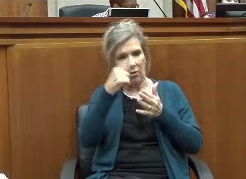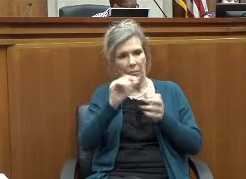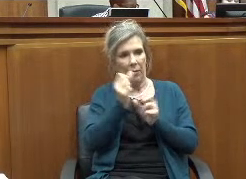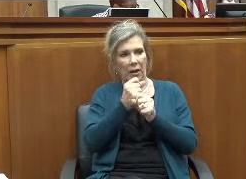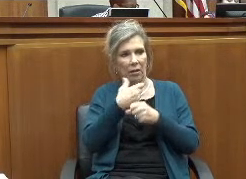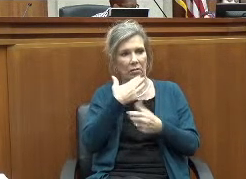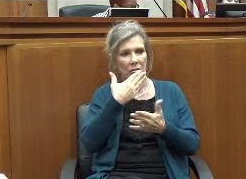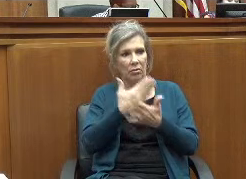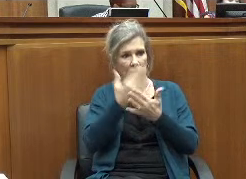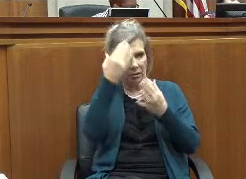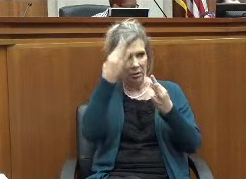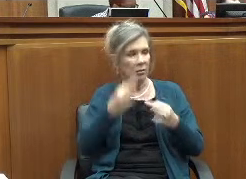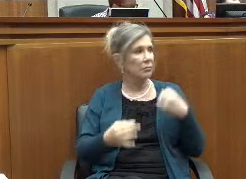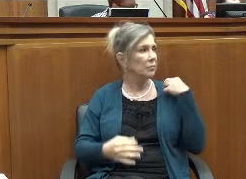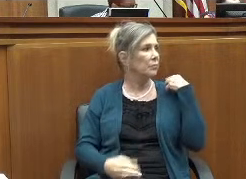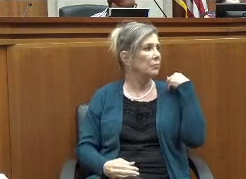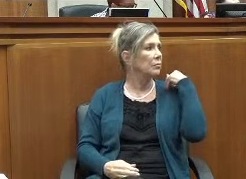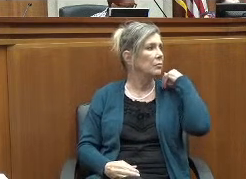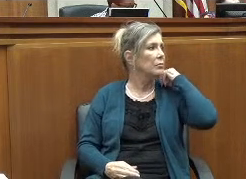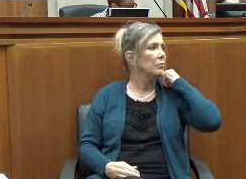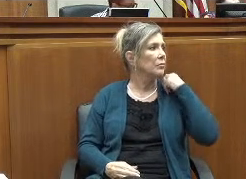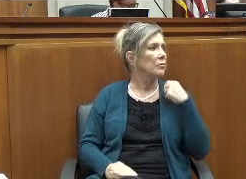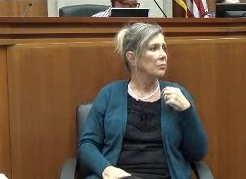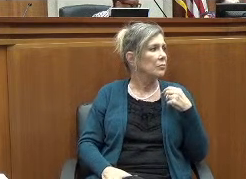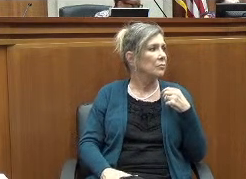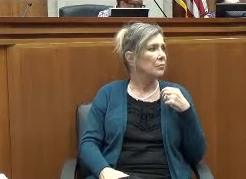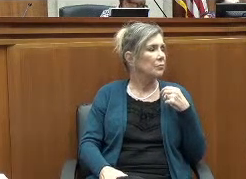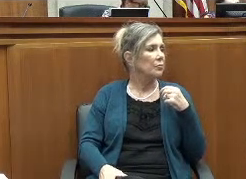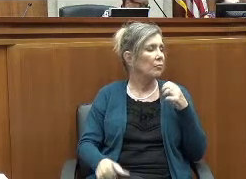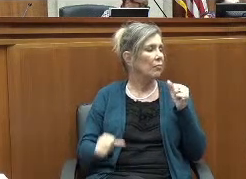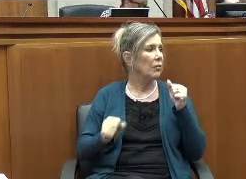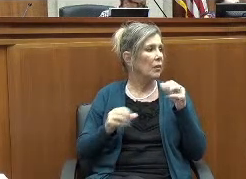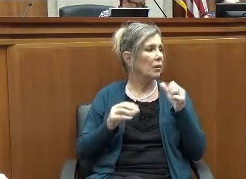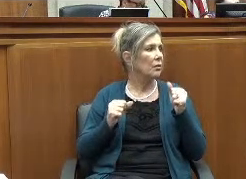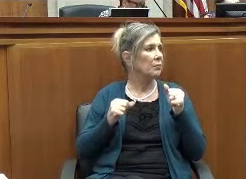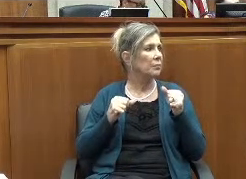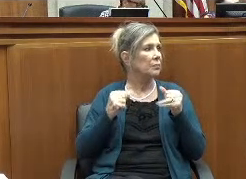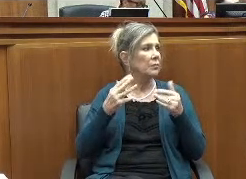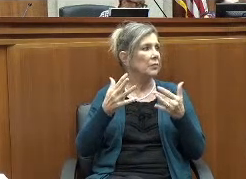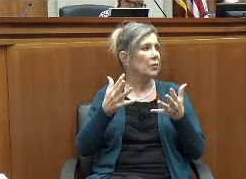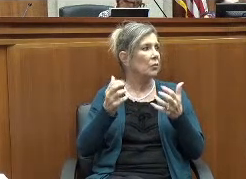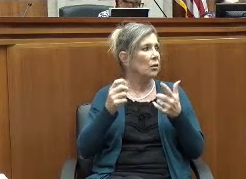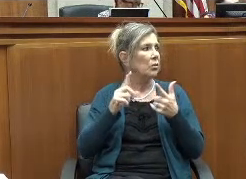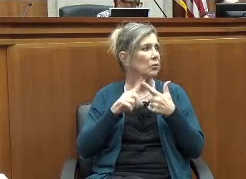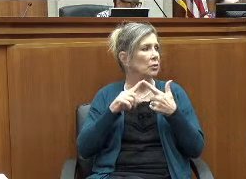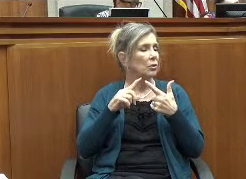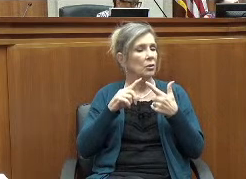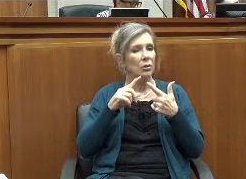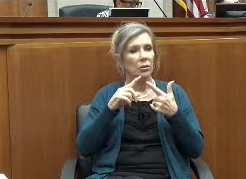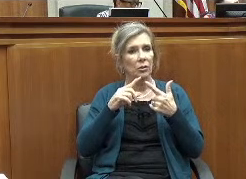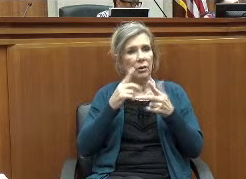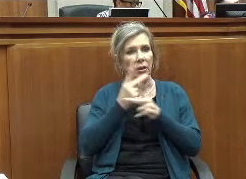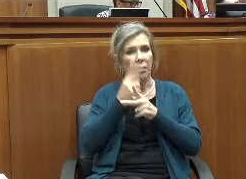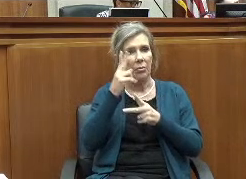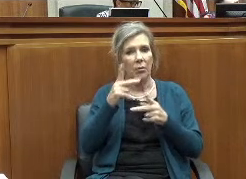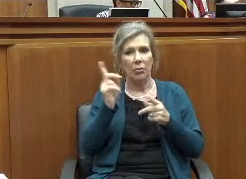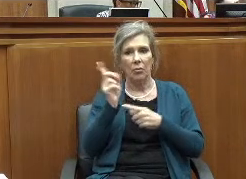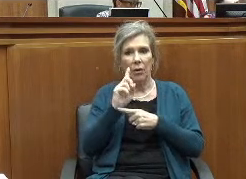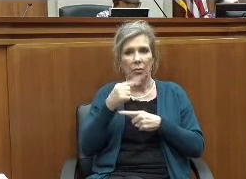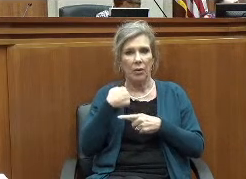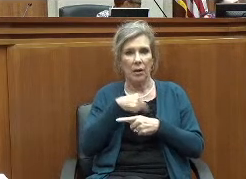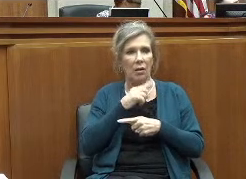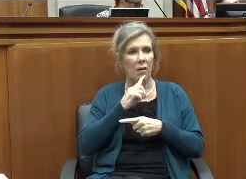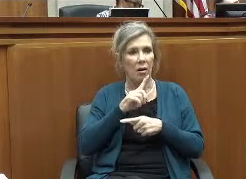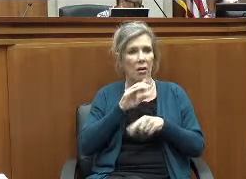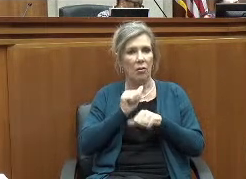All right. I'm going to reach out to Ms. Davis for some help with protocol now. Where we are with regard to motions on the floor and